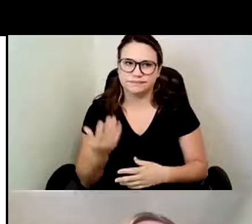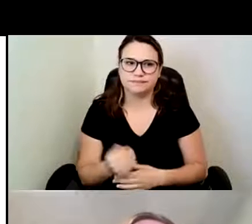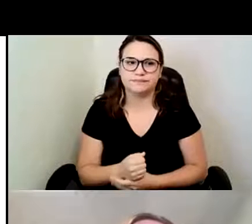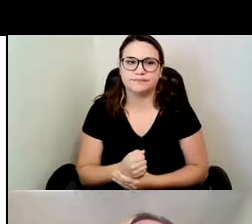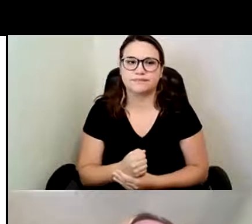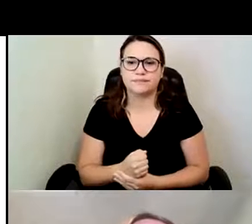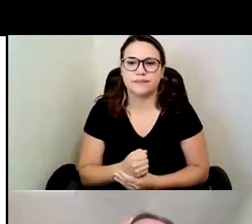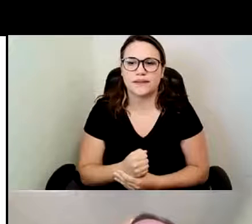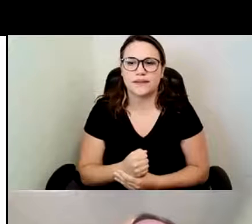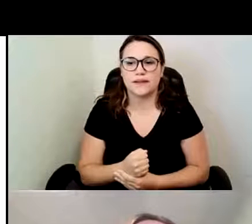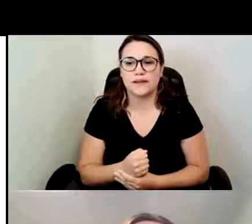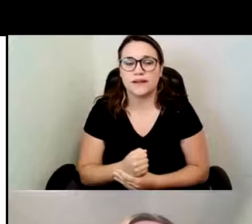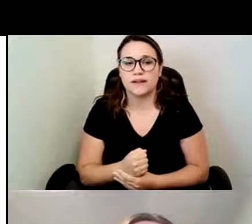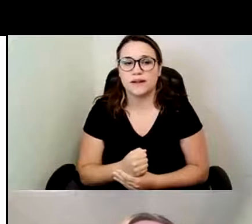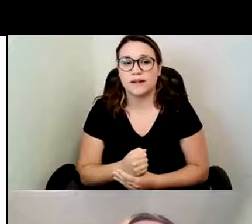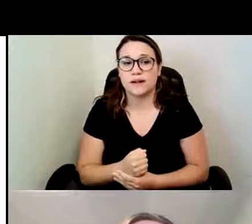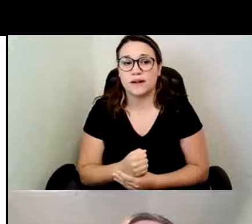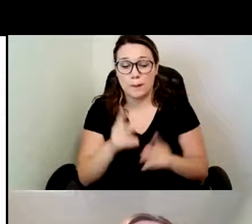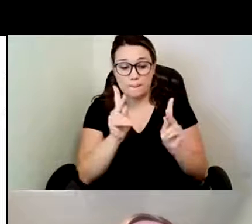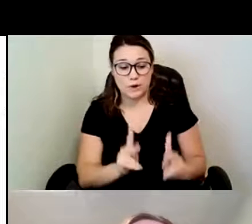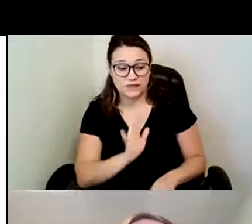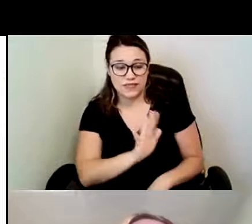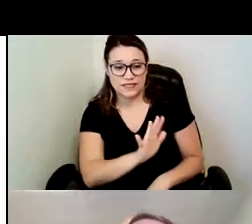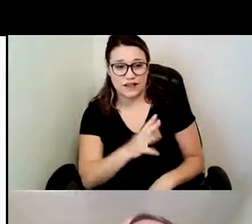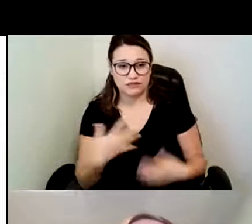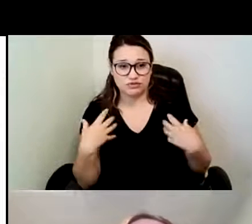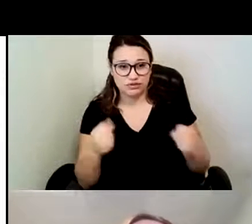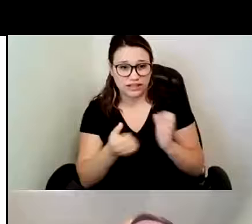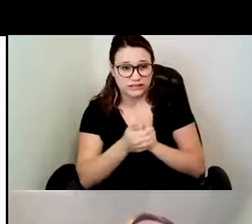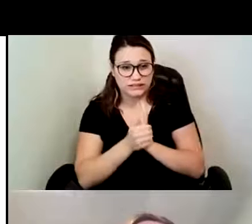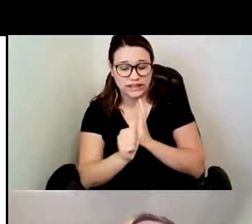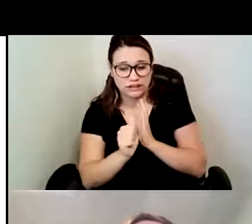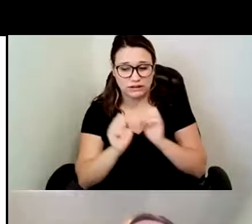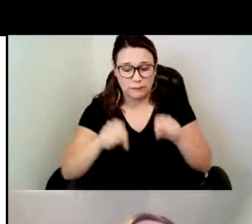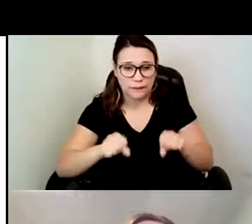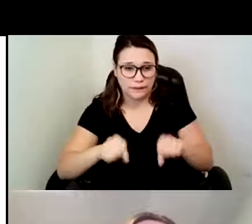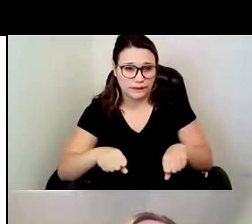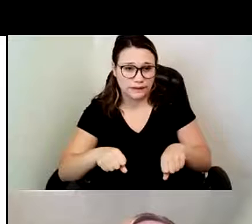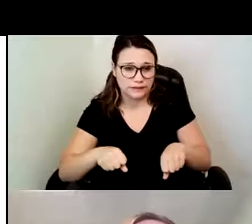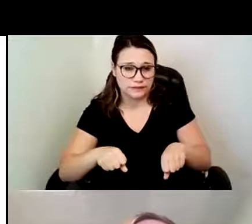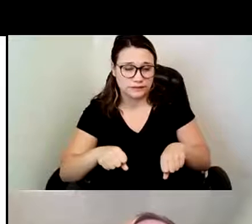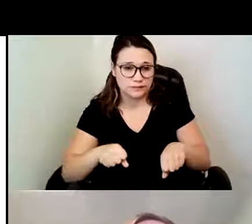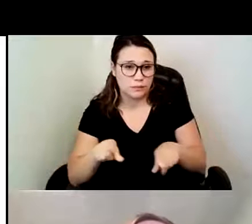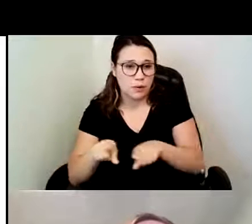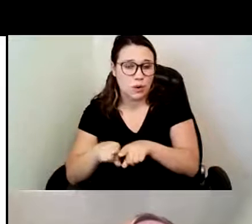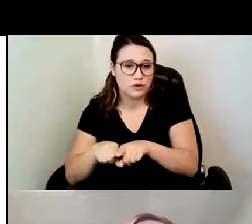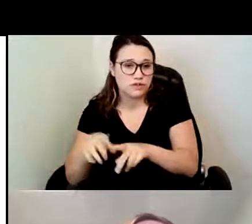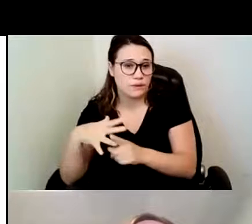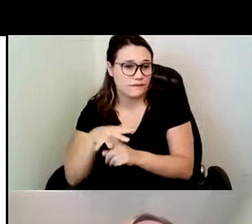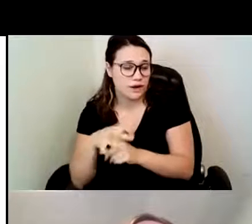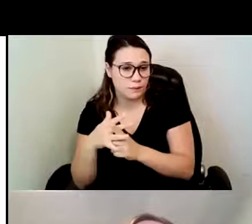Protective factors include a person's strengths, skills, and abilities, as well as environmental